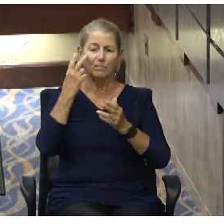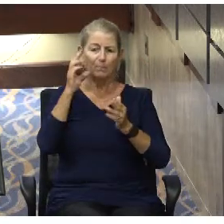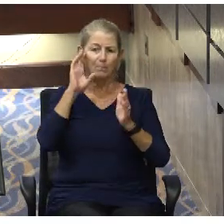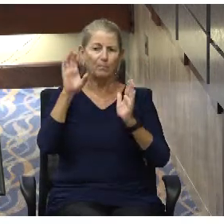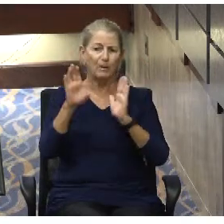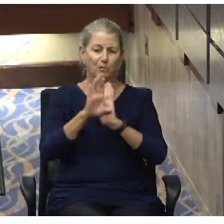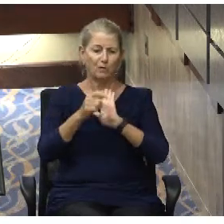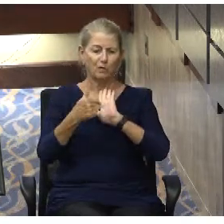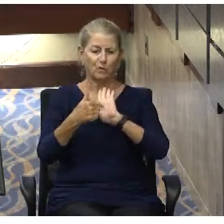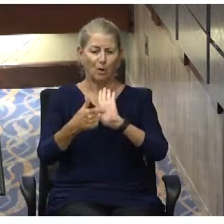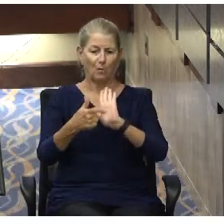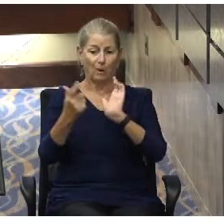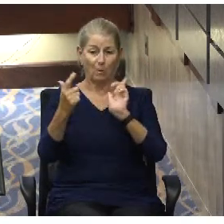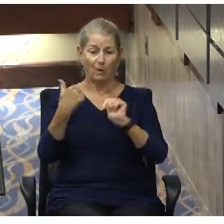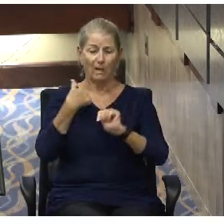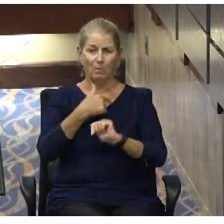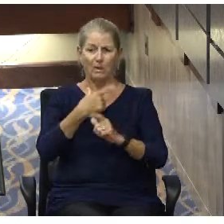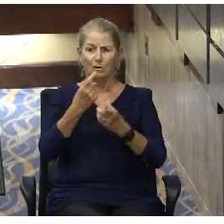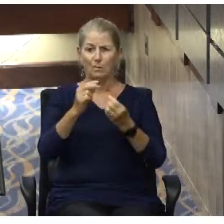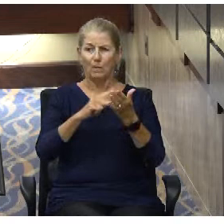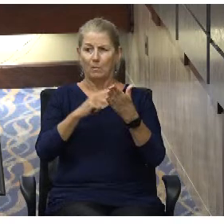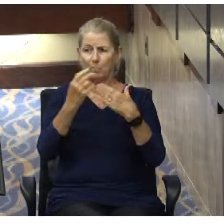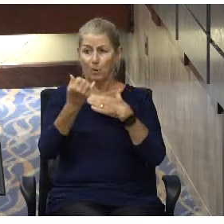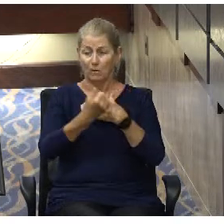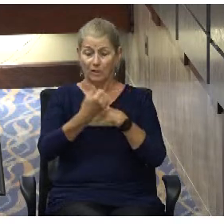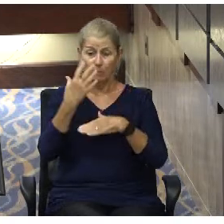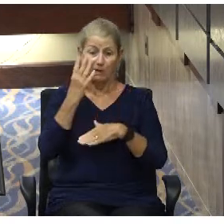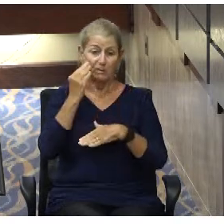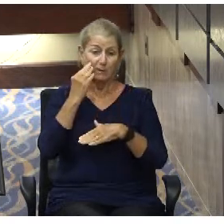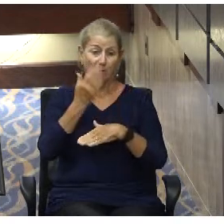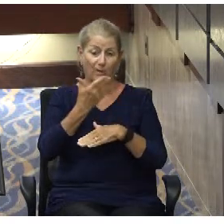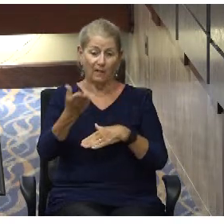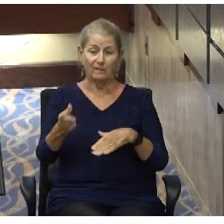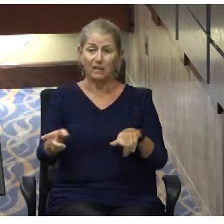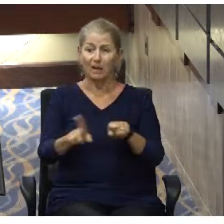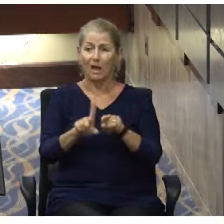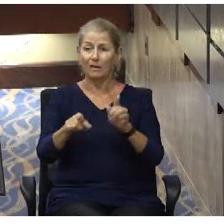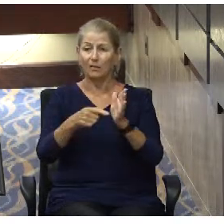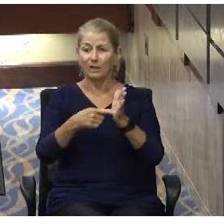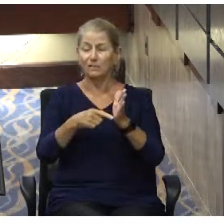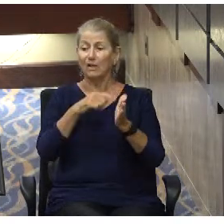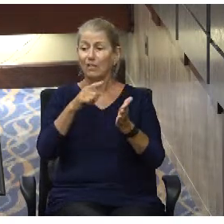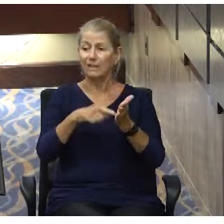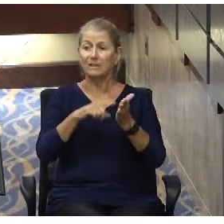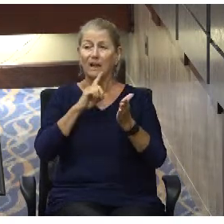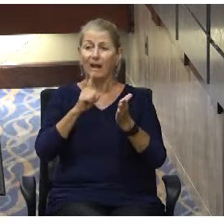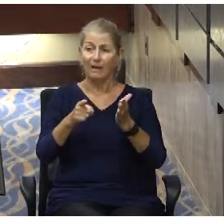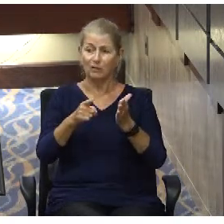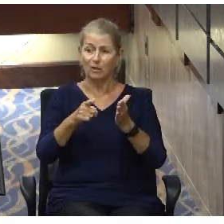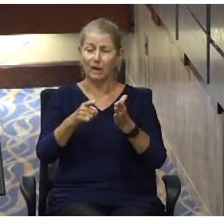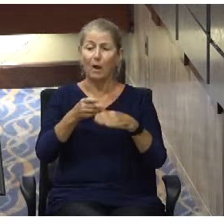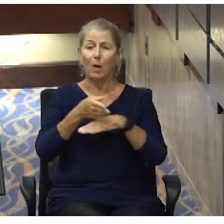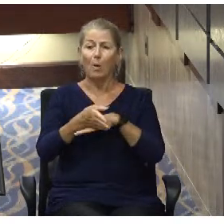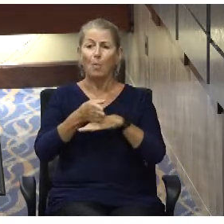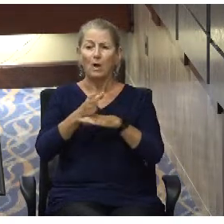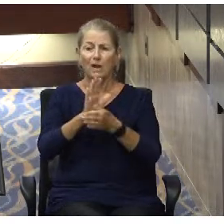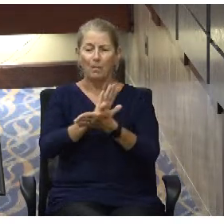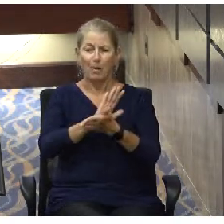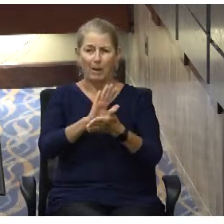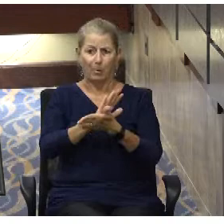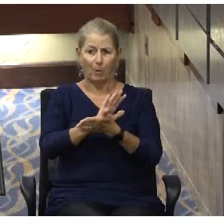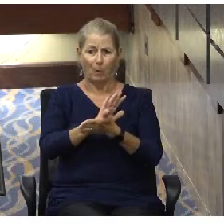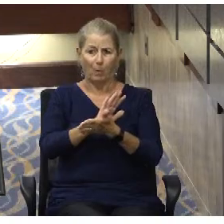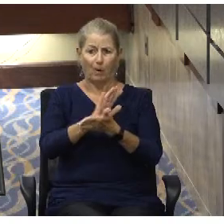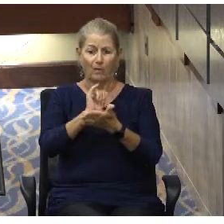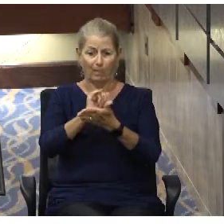is that when we do these projects, we encounter things like this. This is actually a wood paver that